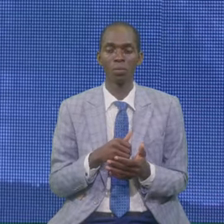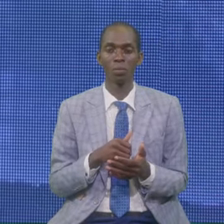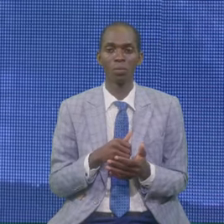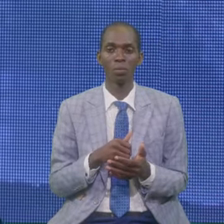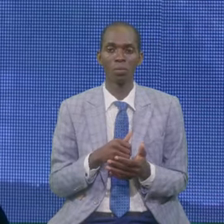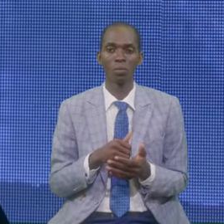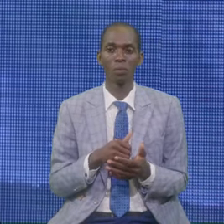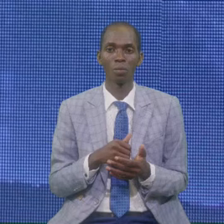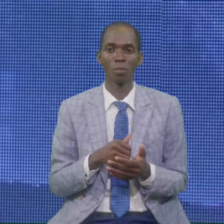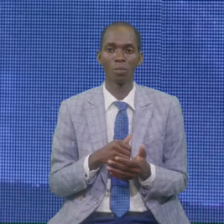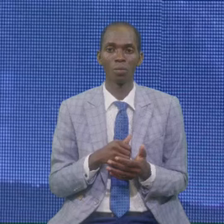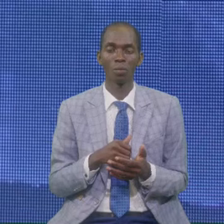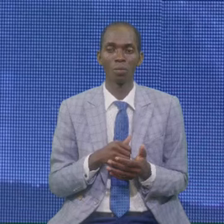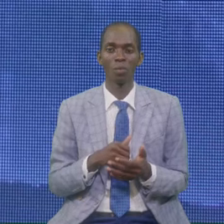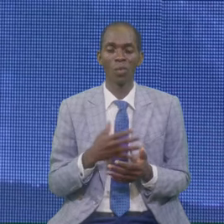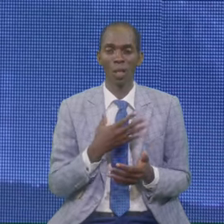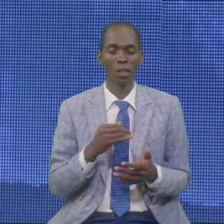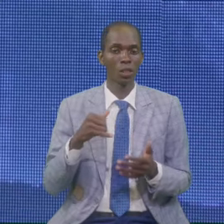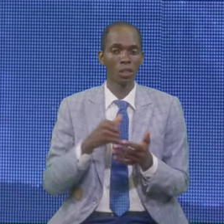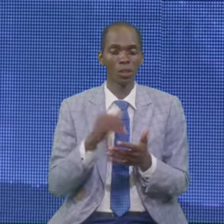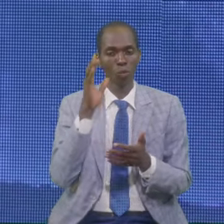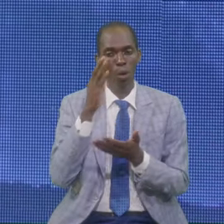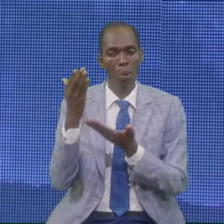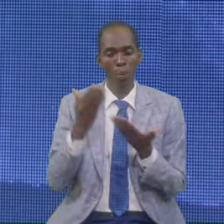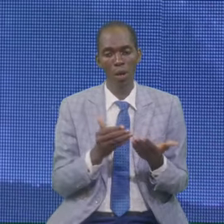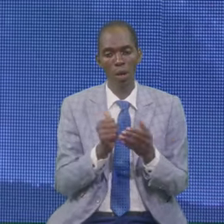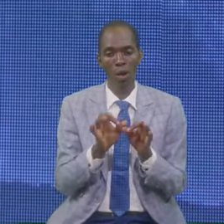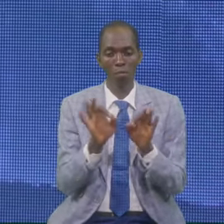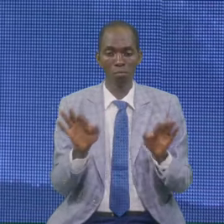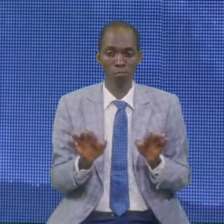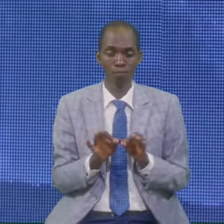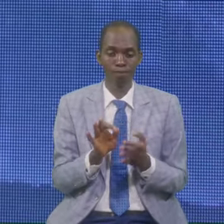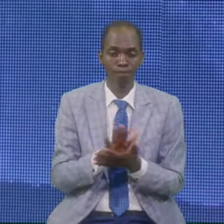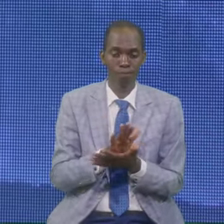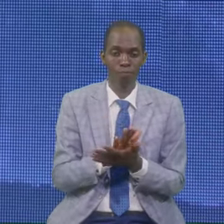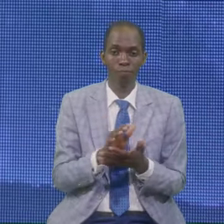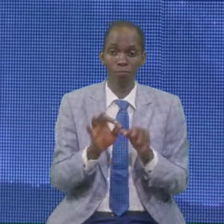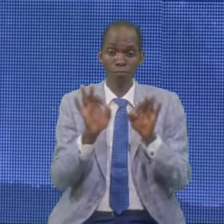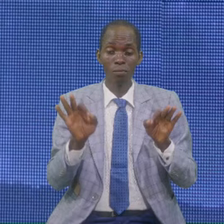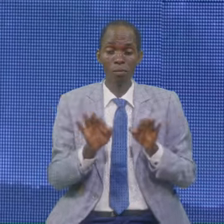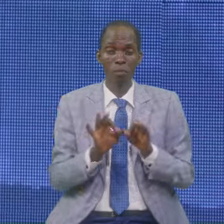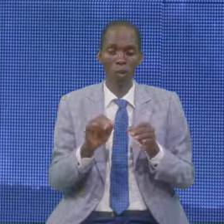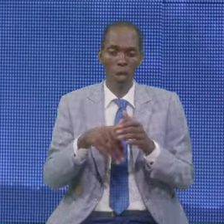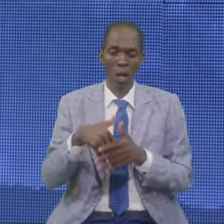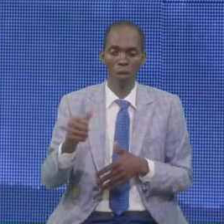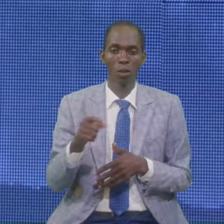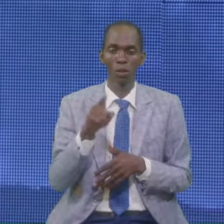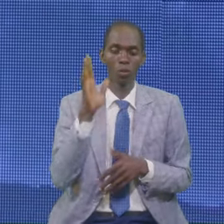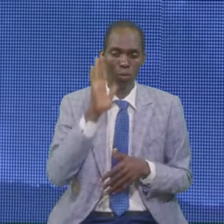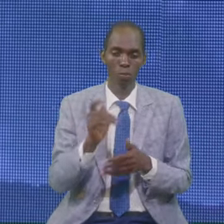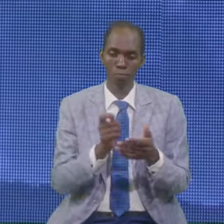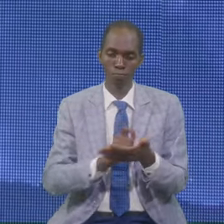and fill out the form so we can assist you further in your new walk with